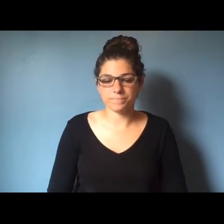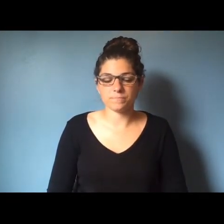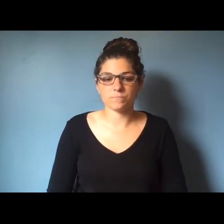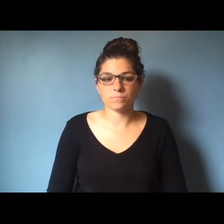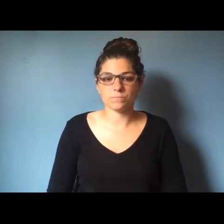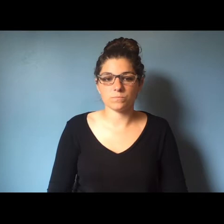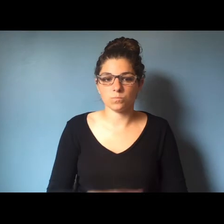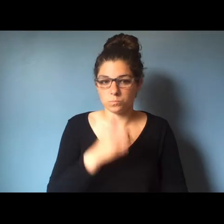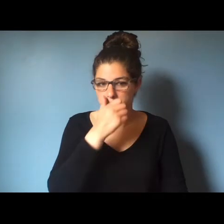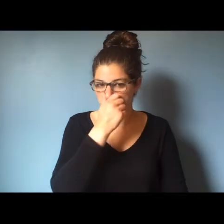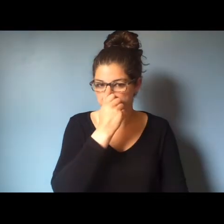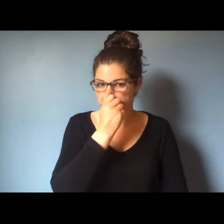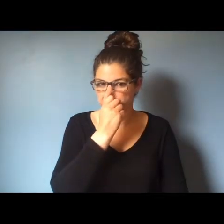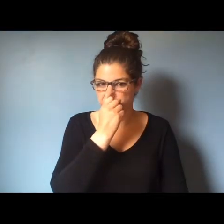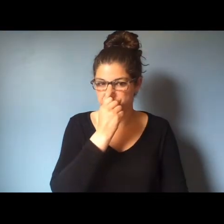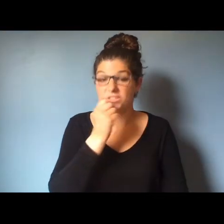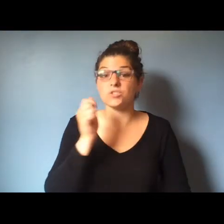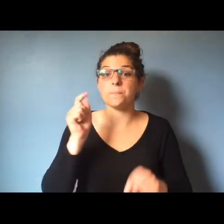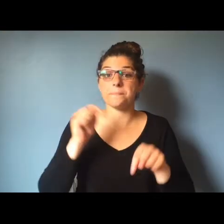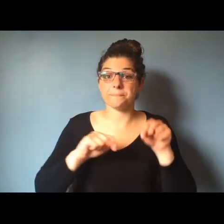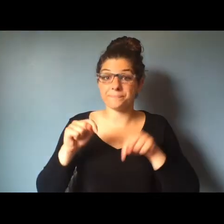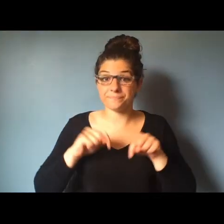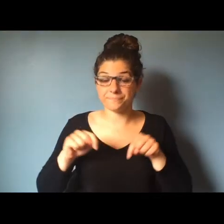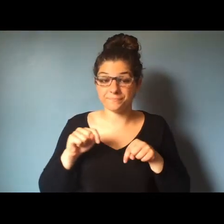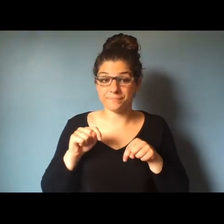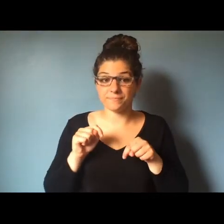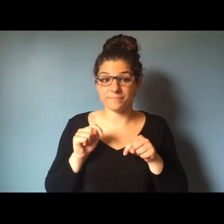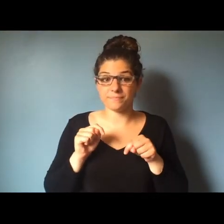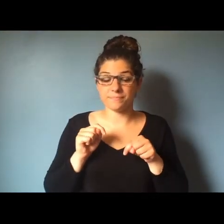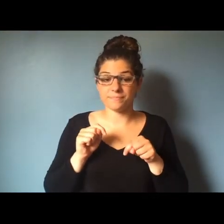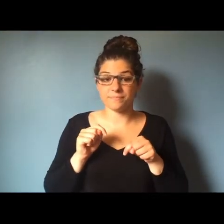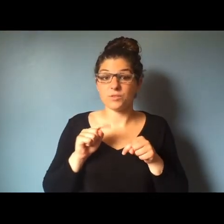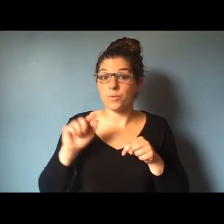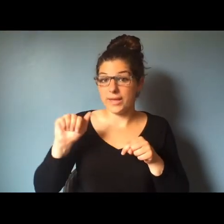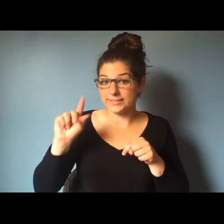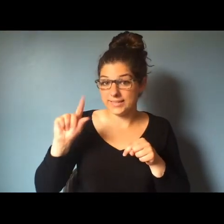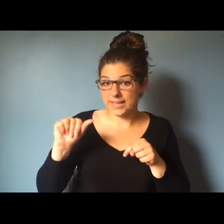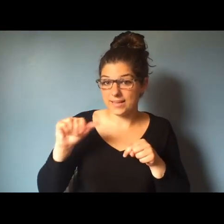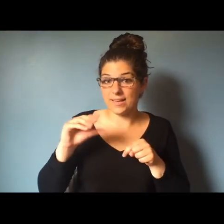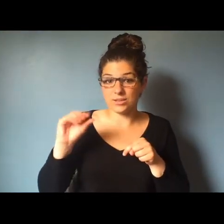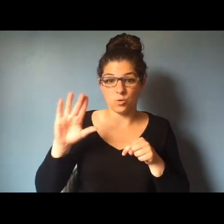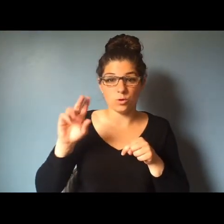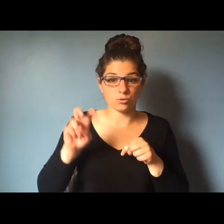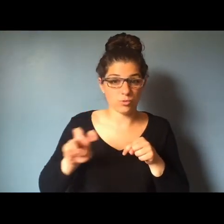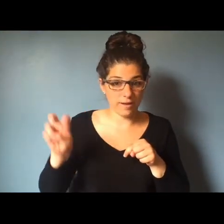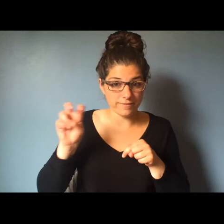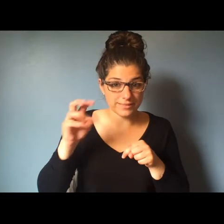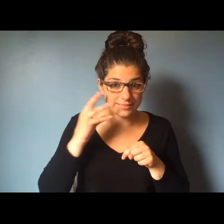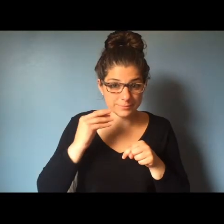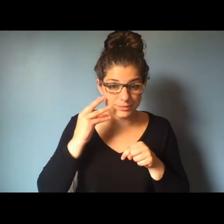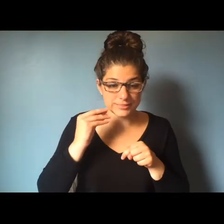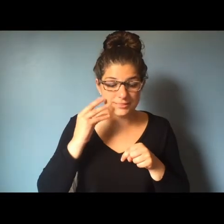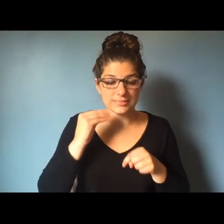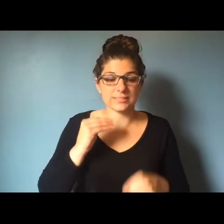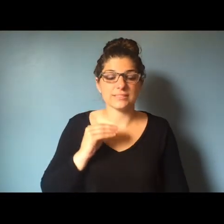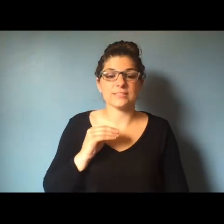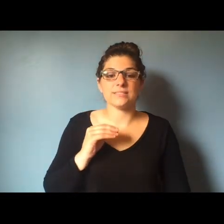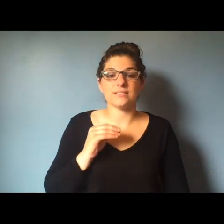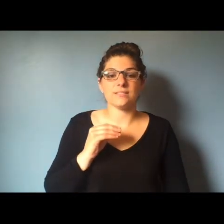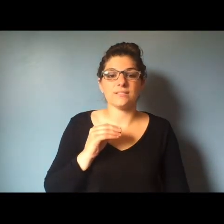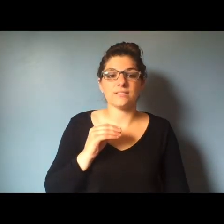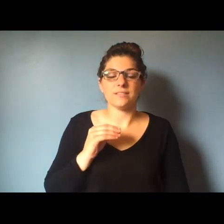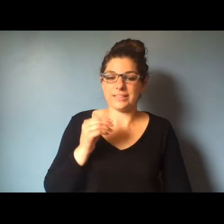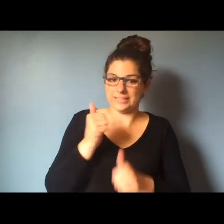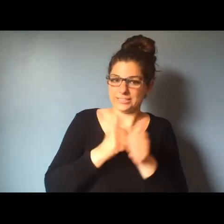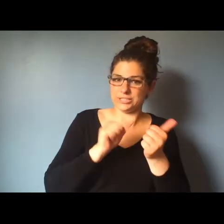So kind of getting a little bit back to the ADA and your travel experiences.